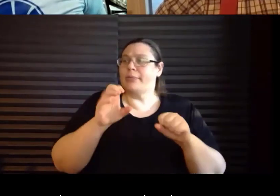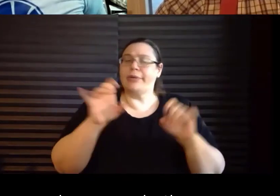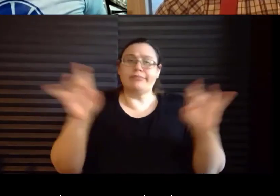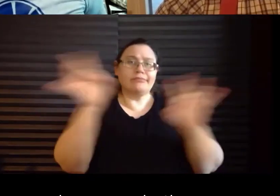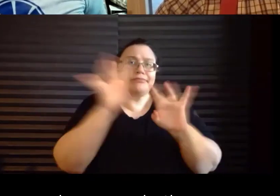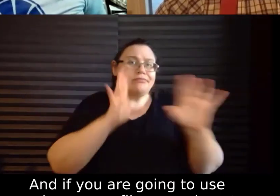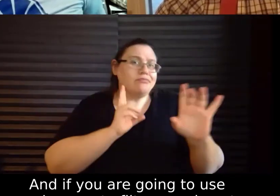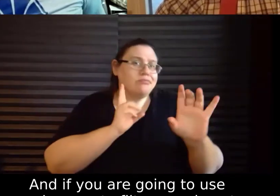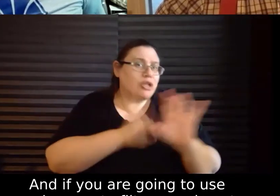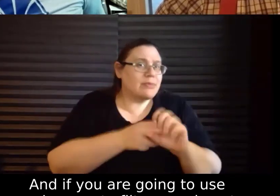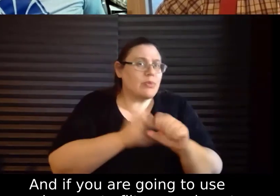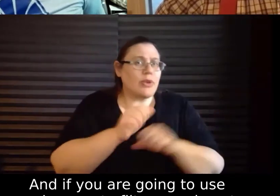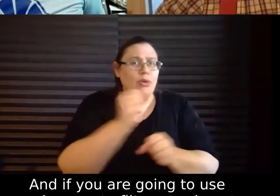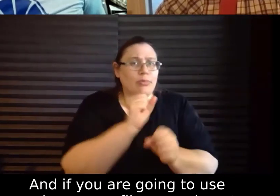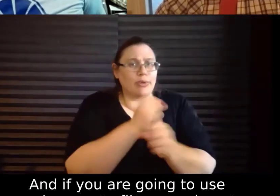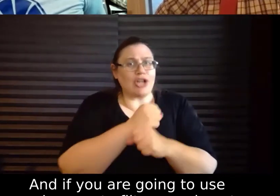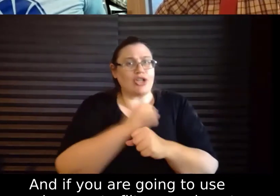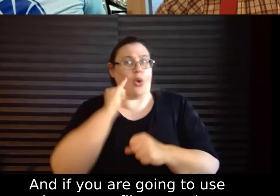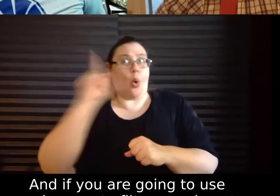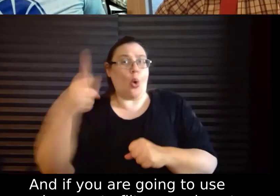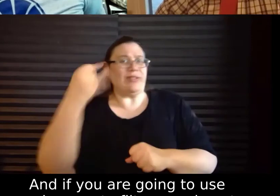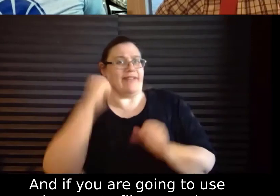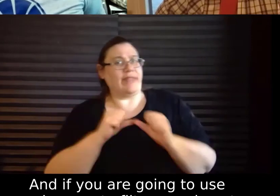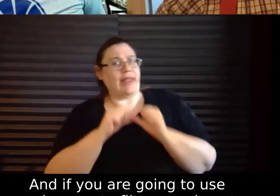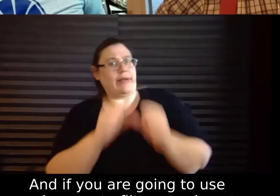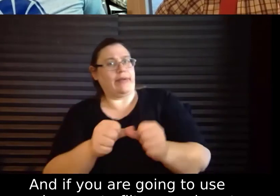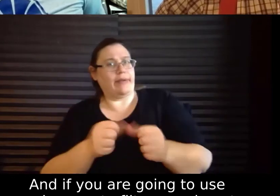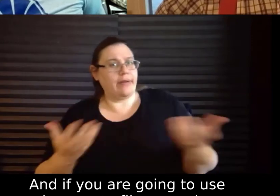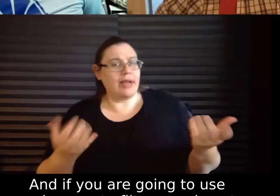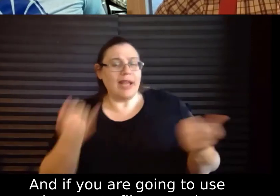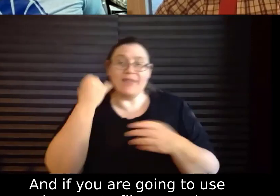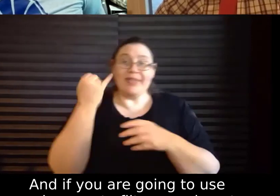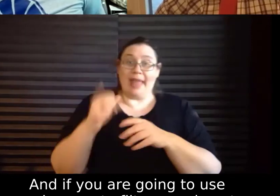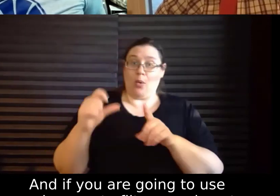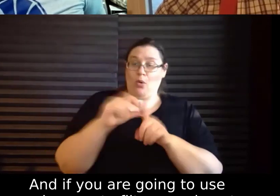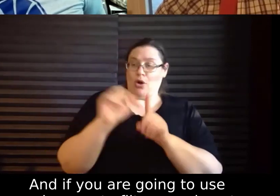your production. And if you're going to use endurance